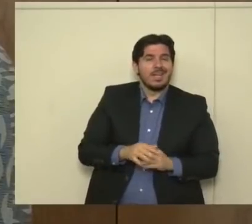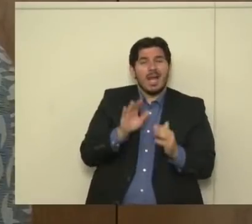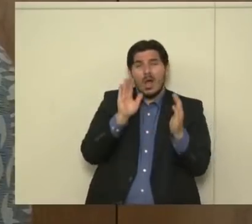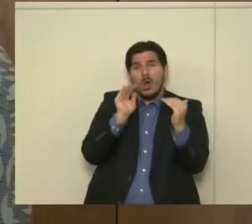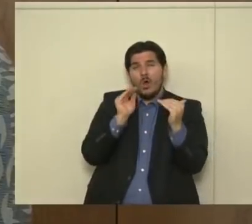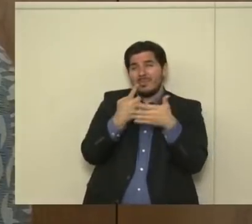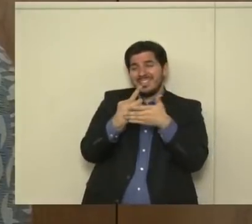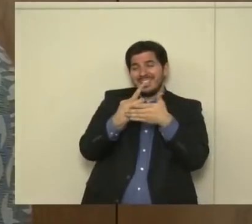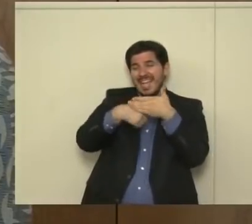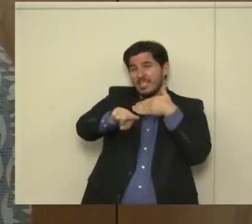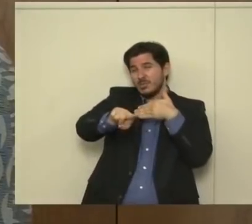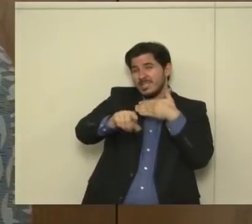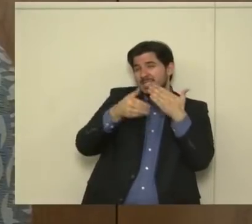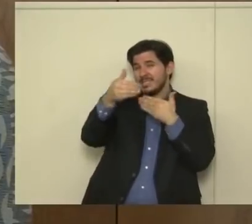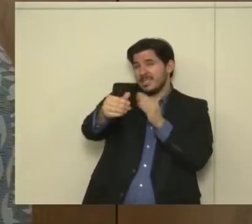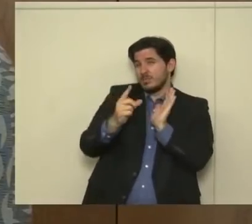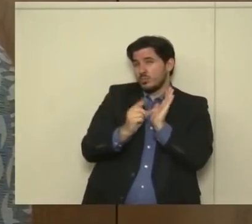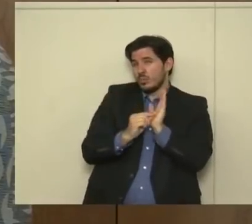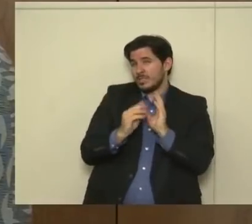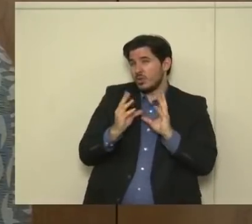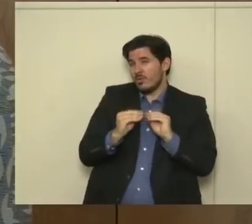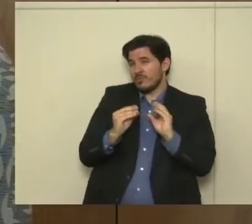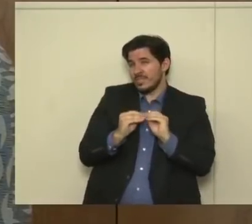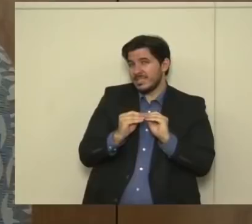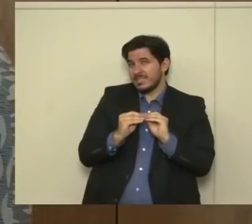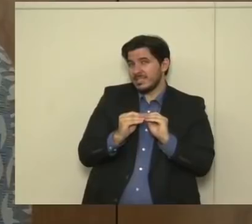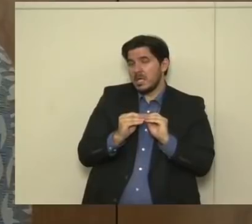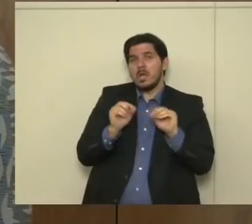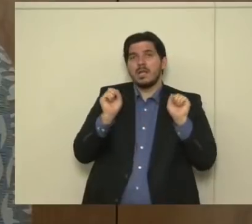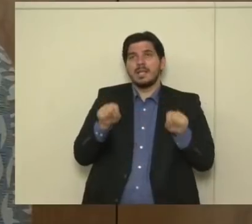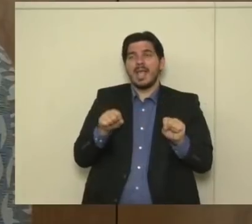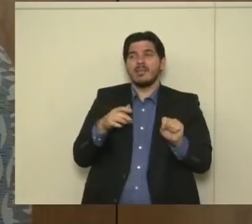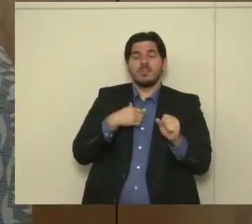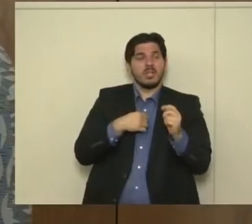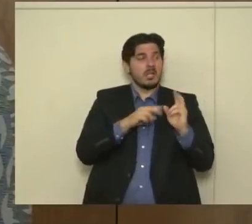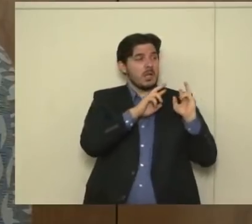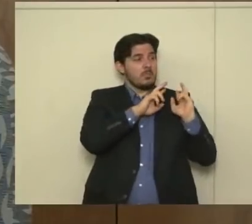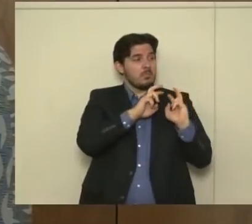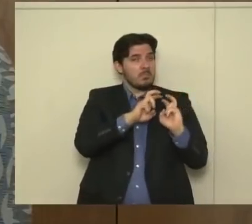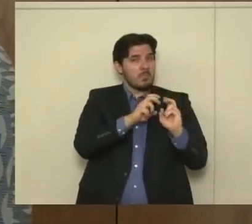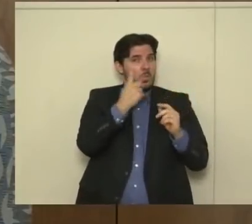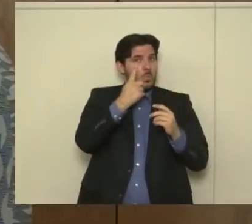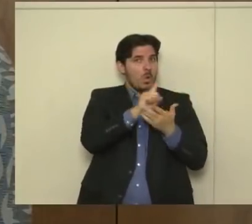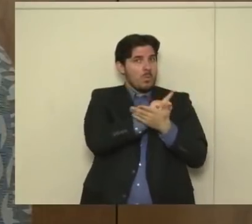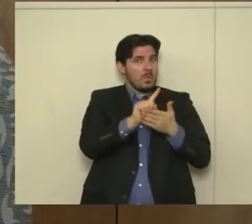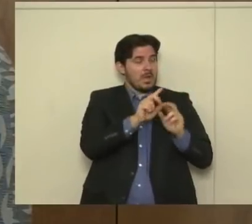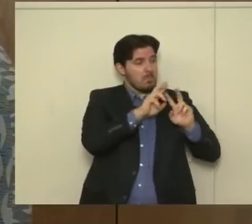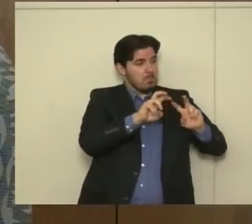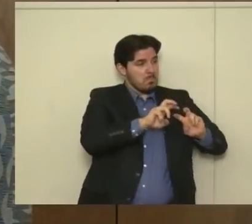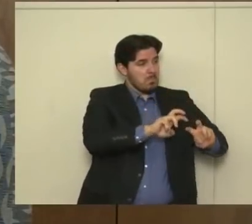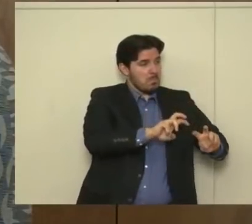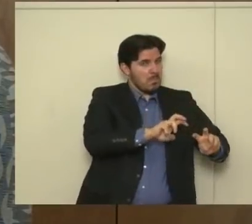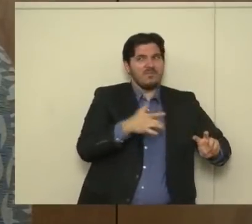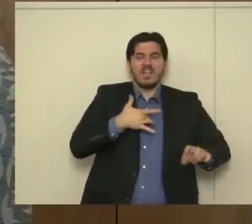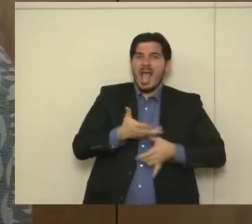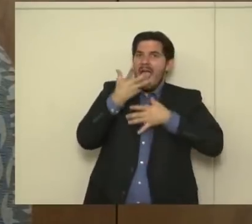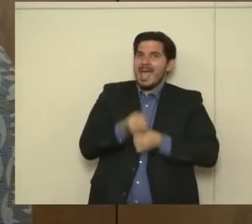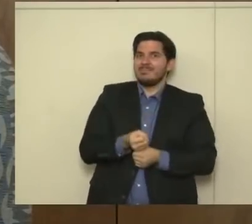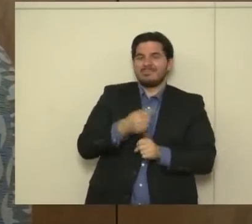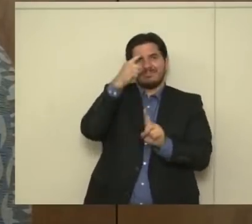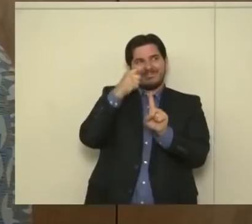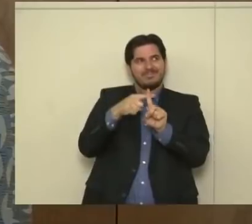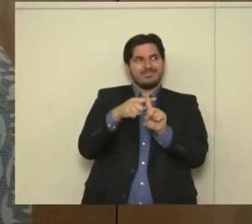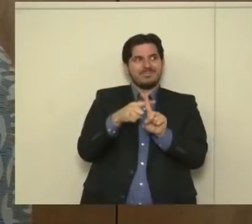next press conference, we have more optimism and productive changes to share with you. Again, the North